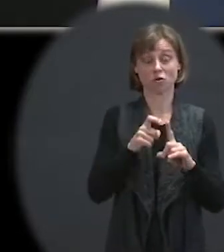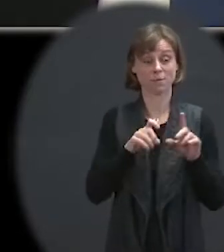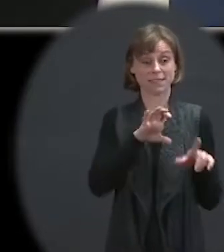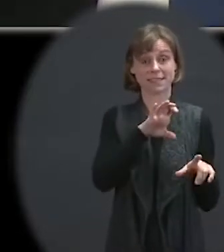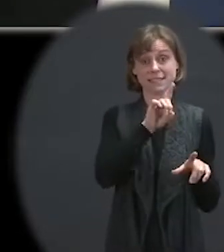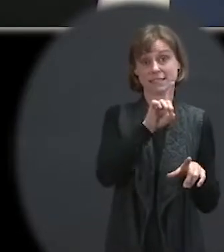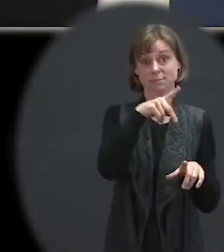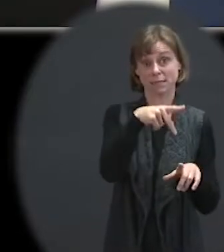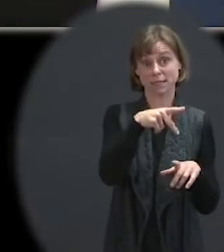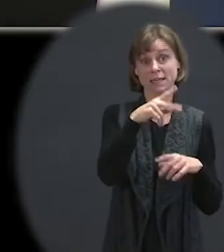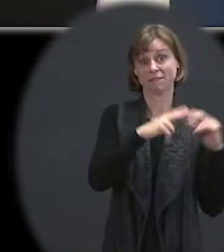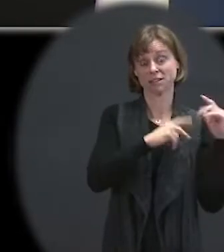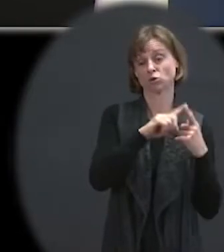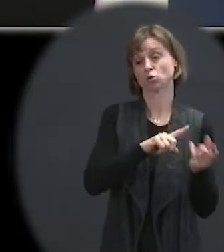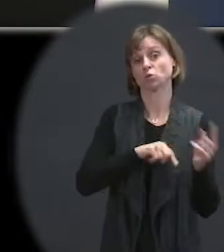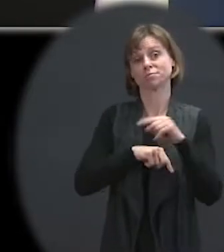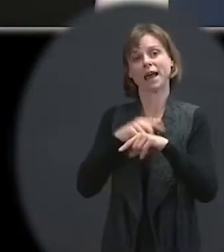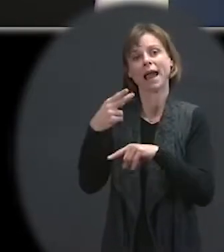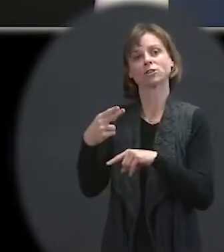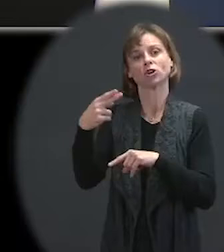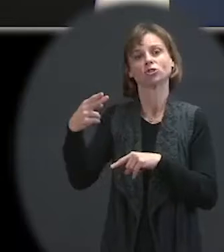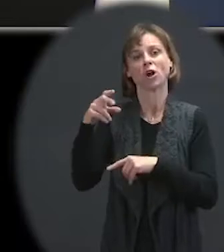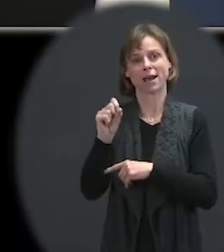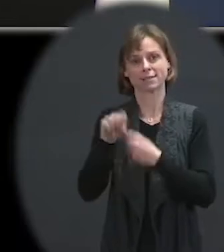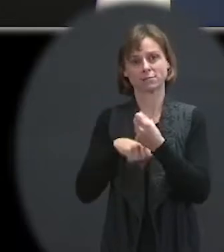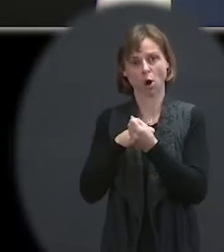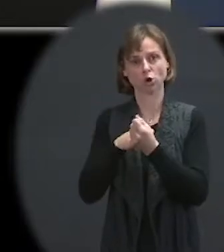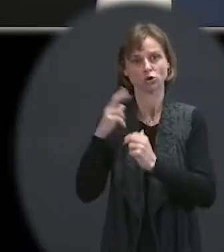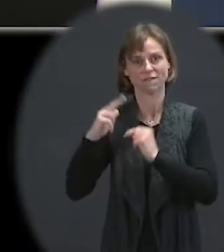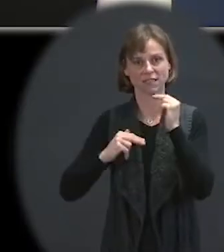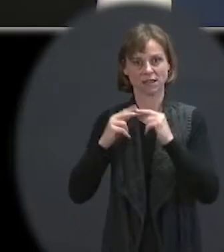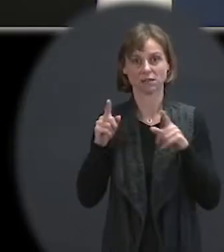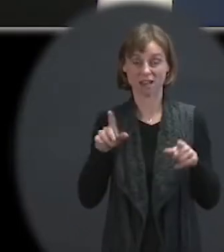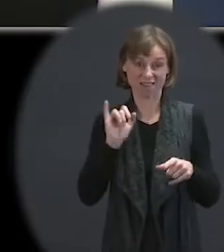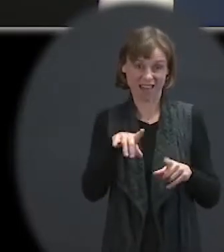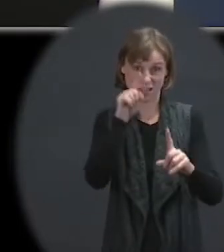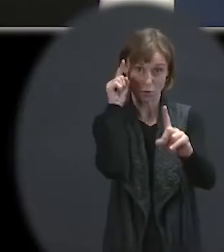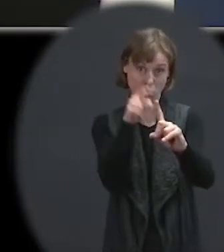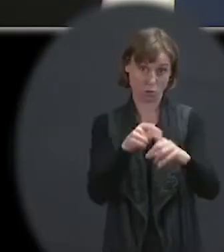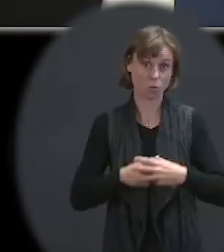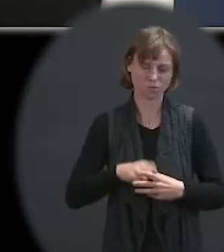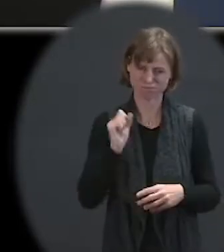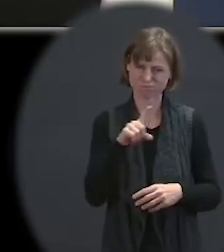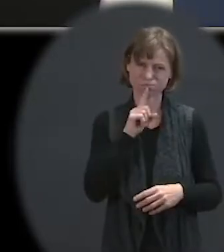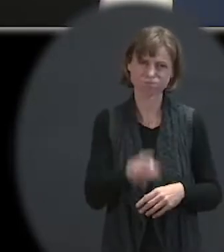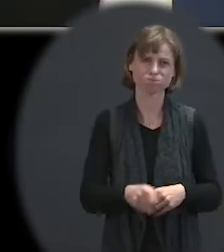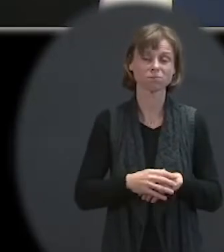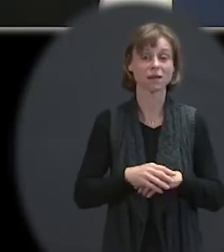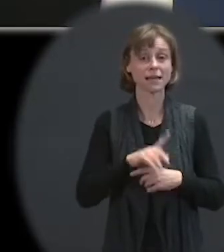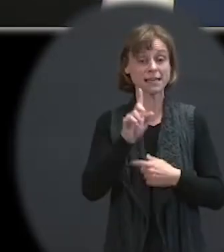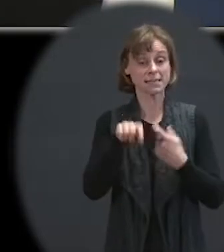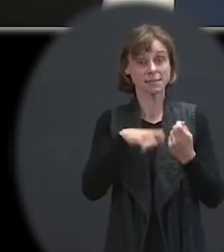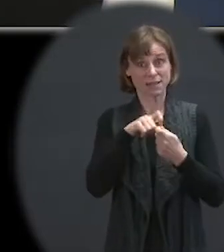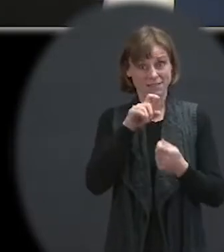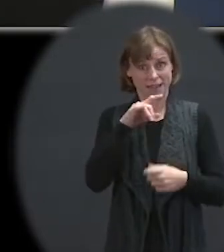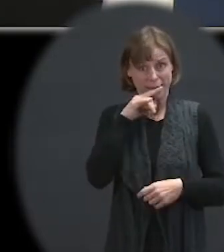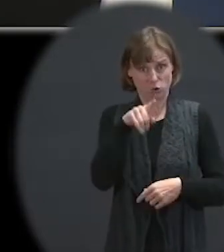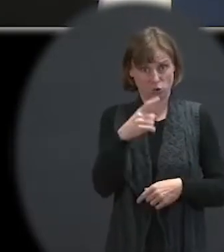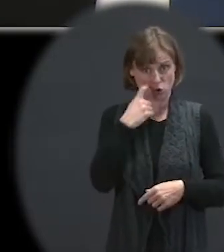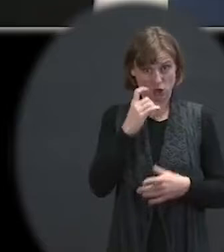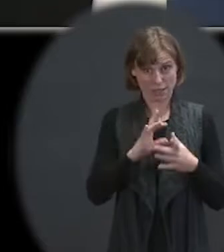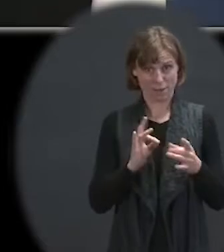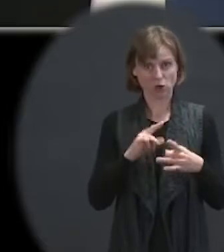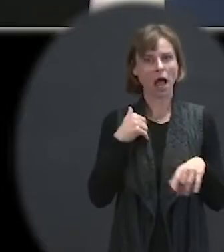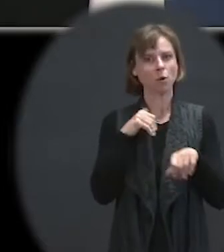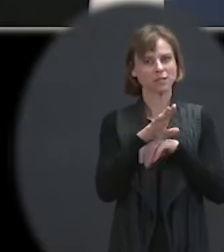to HHS-sponsored facilities, and that is certainly our objective. In terms of the specific kids that you mentioned, I would send you